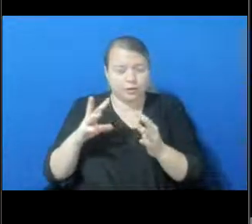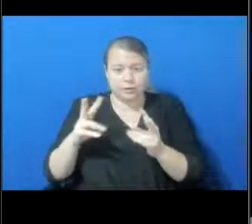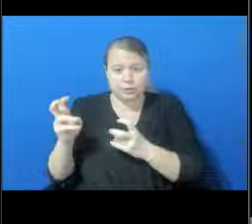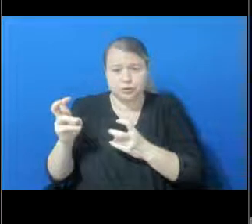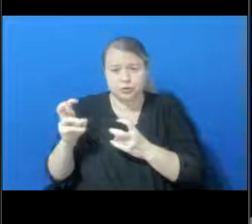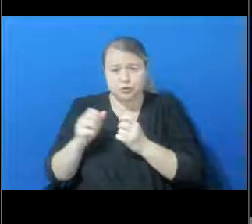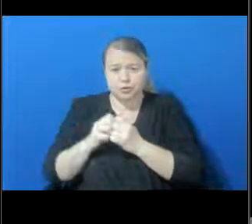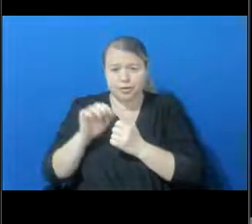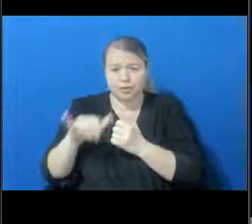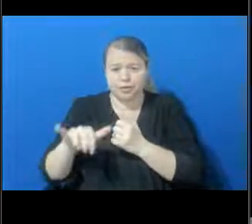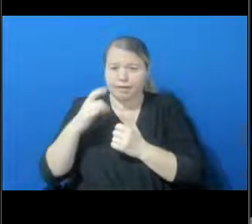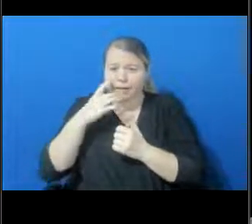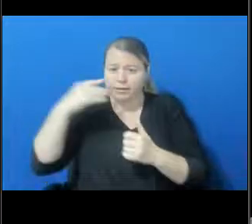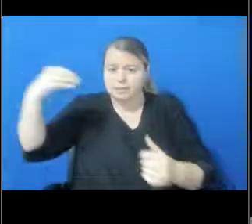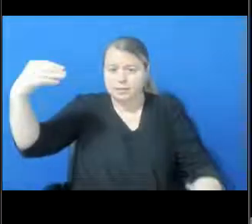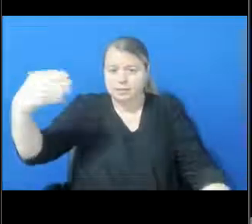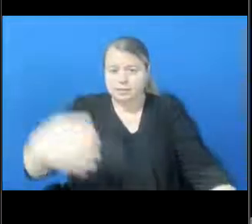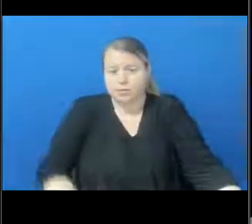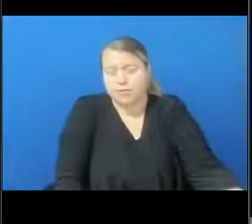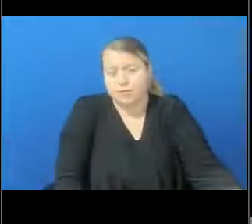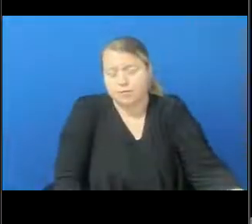with that signal.